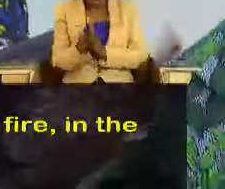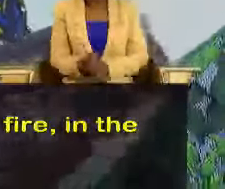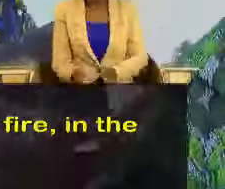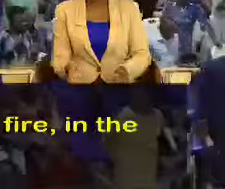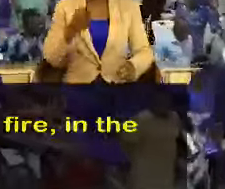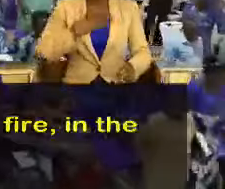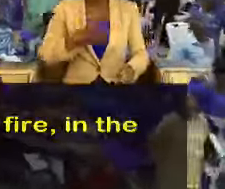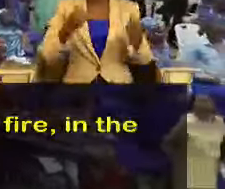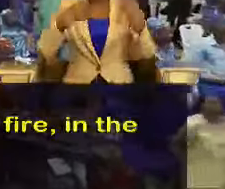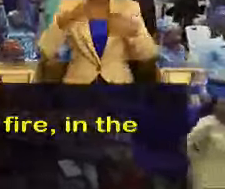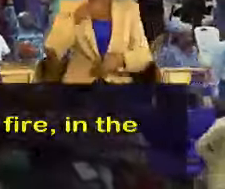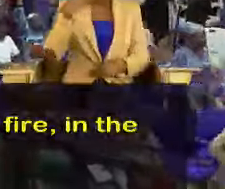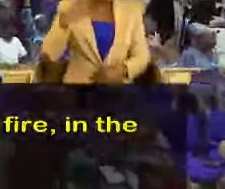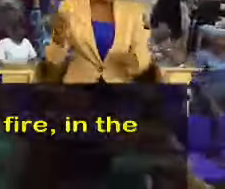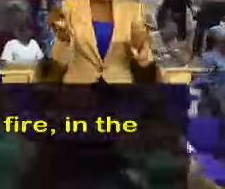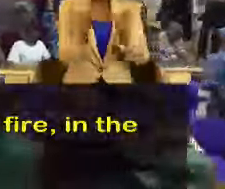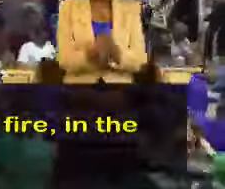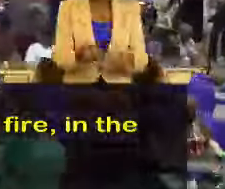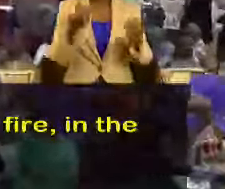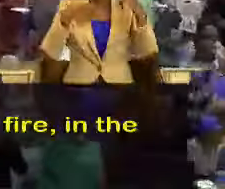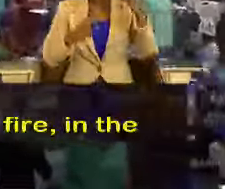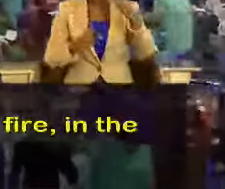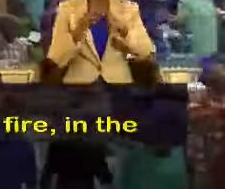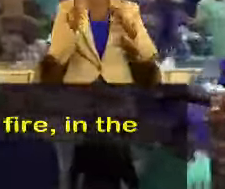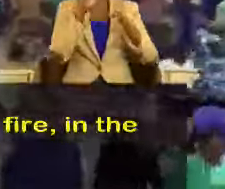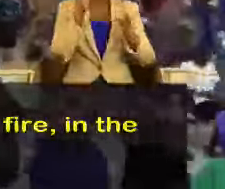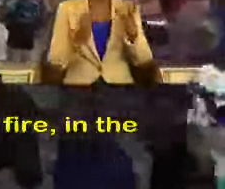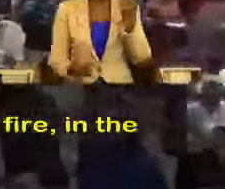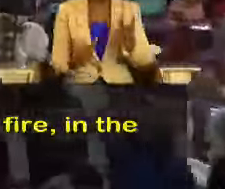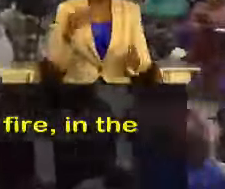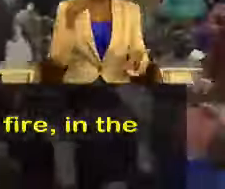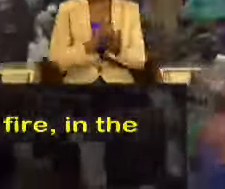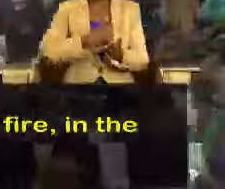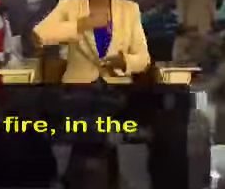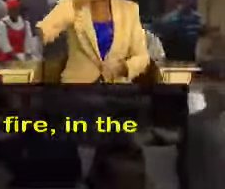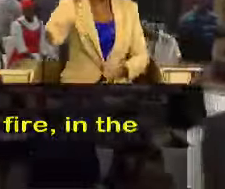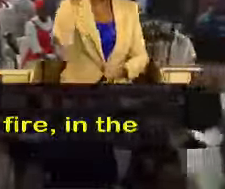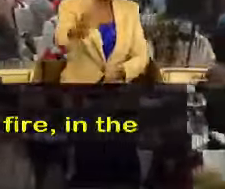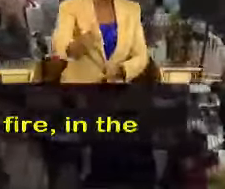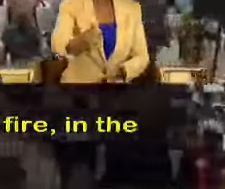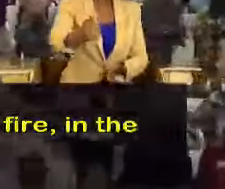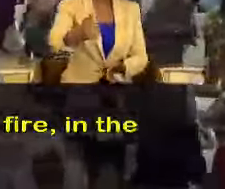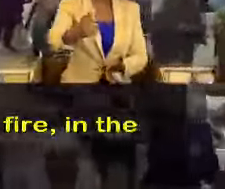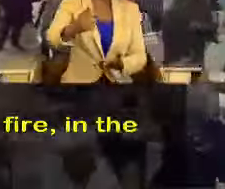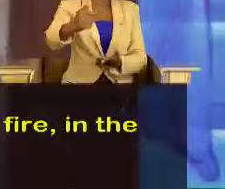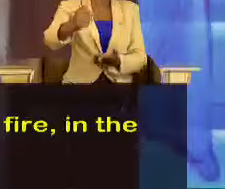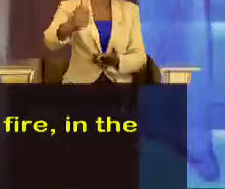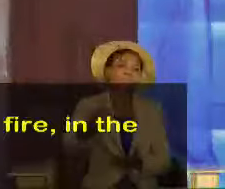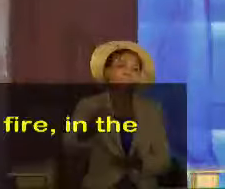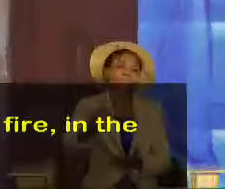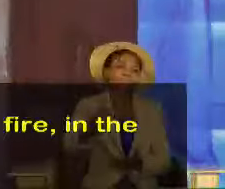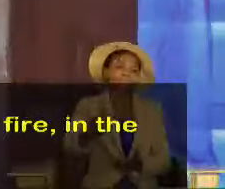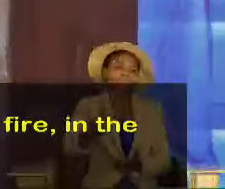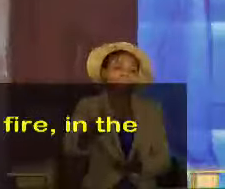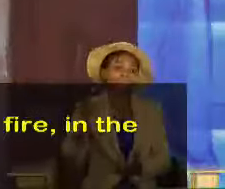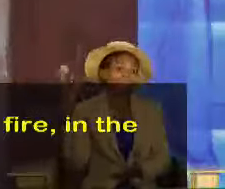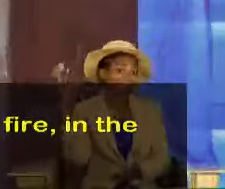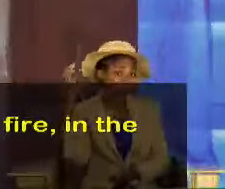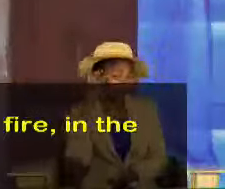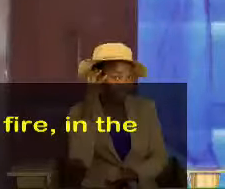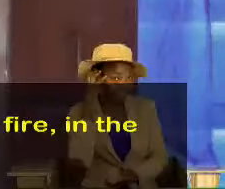here in Jesus name we pray hear this